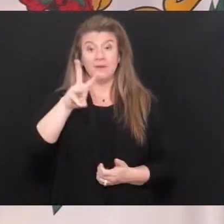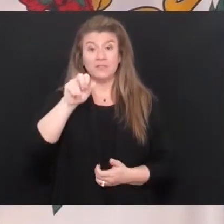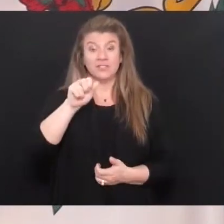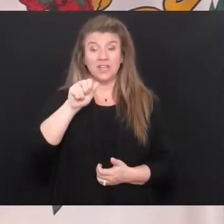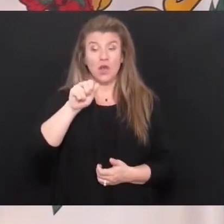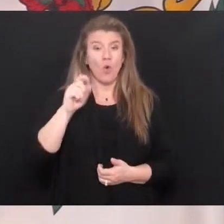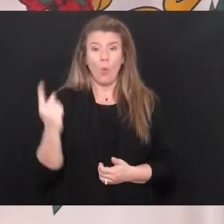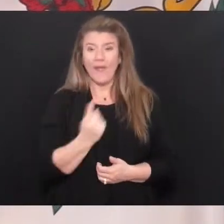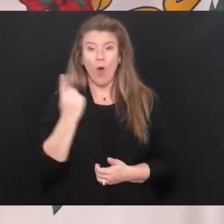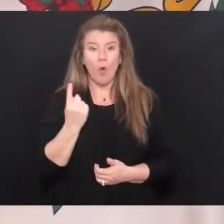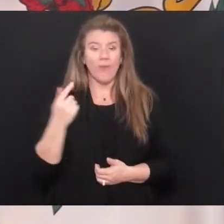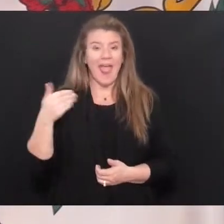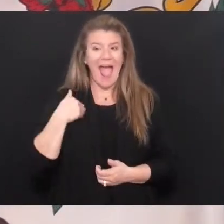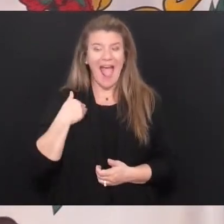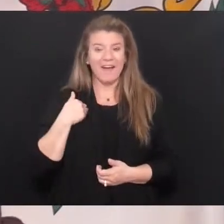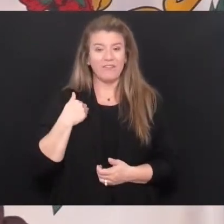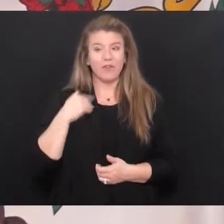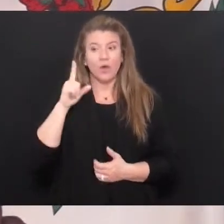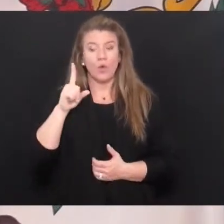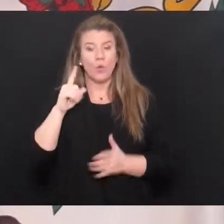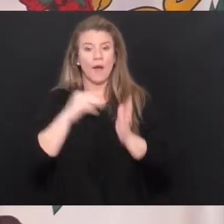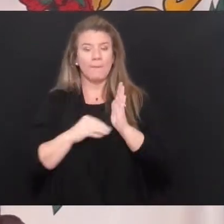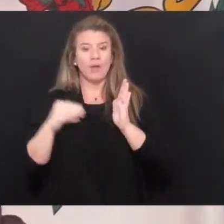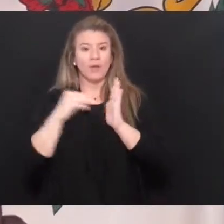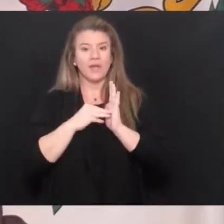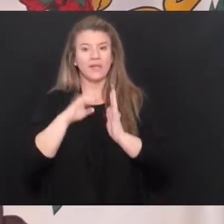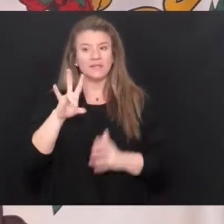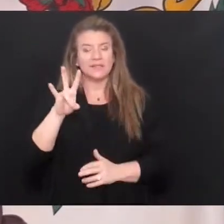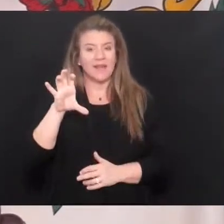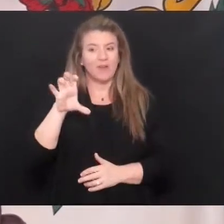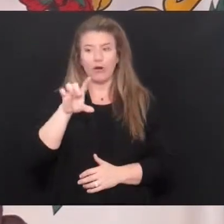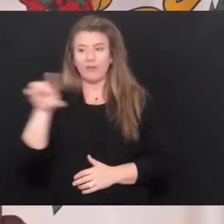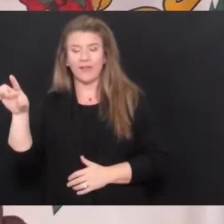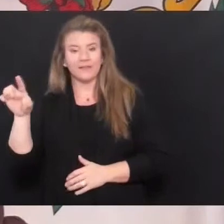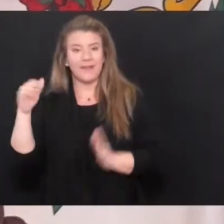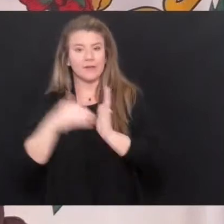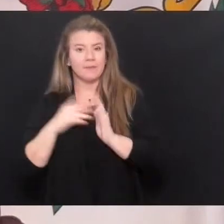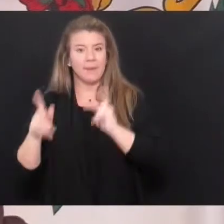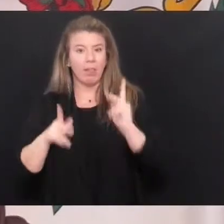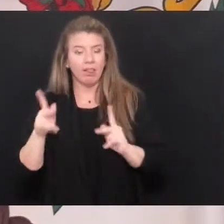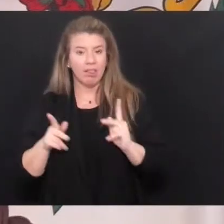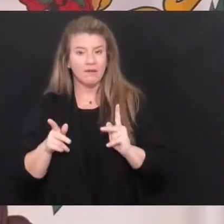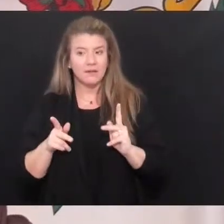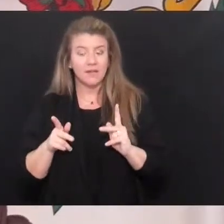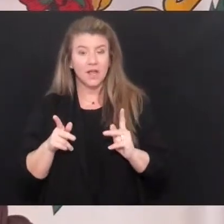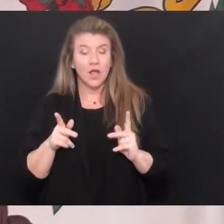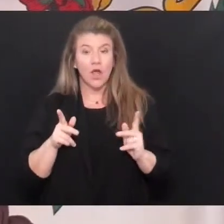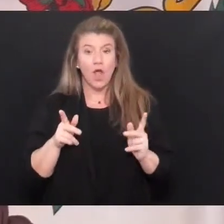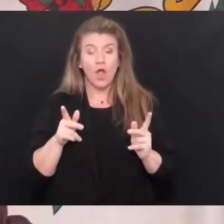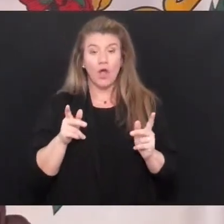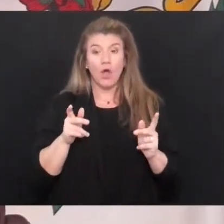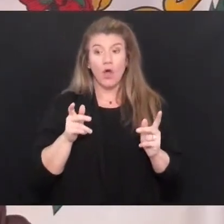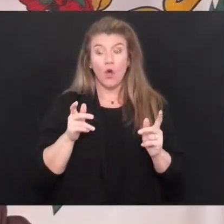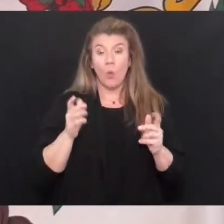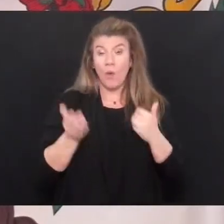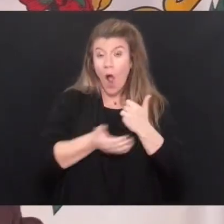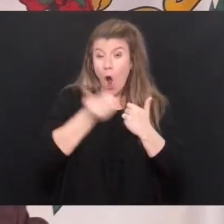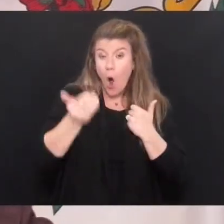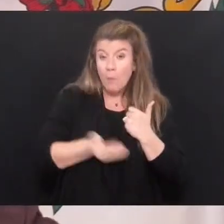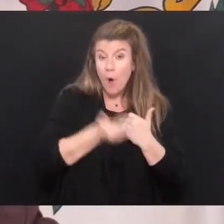we've got is 1,700,000 and some thousand people, and we've got